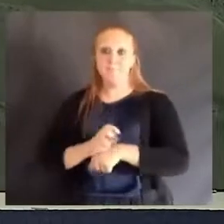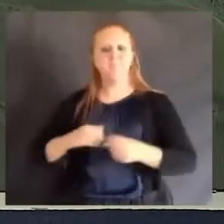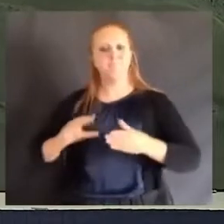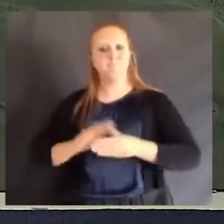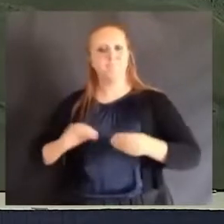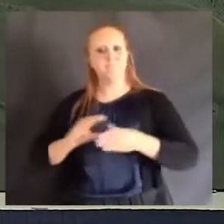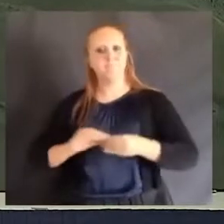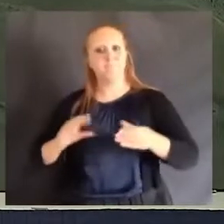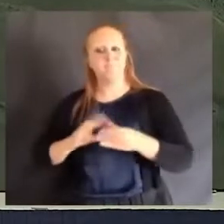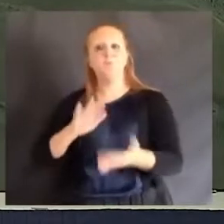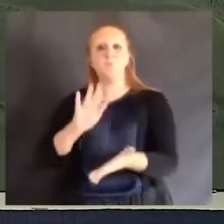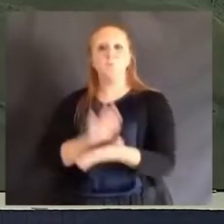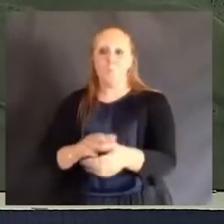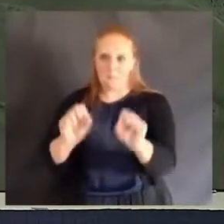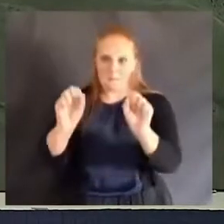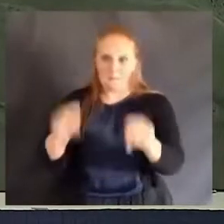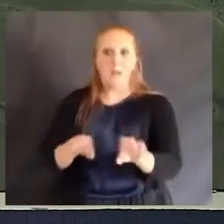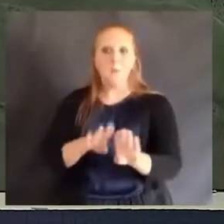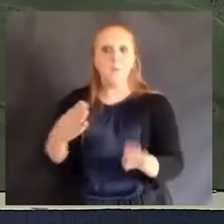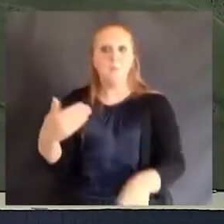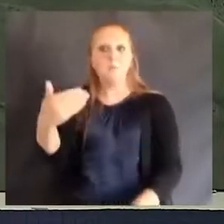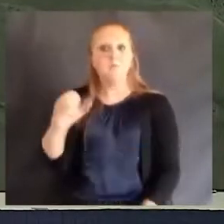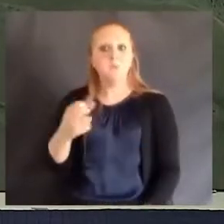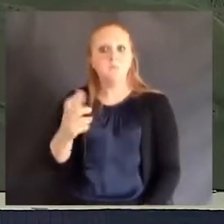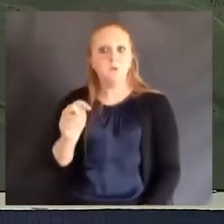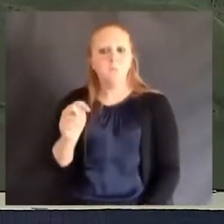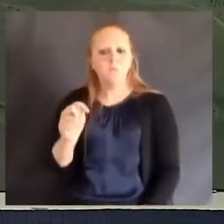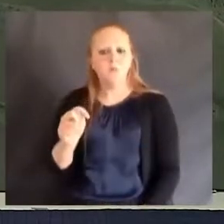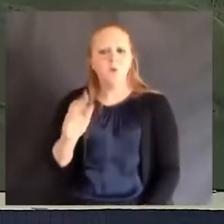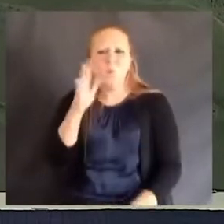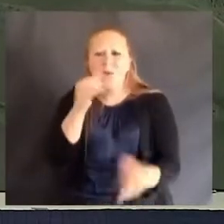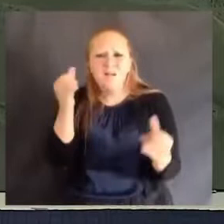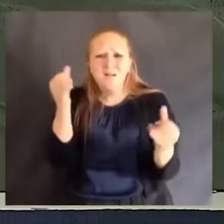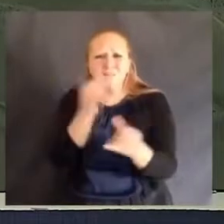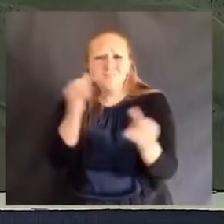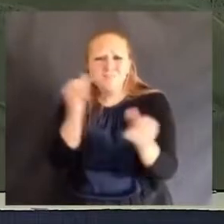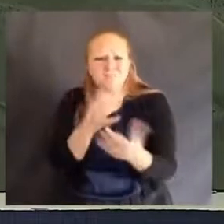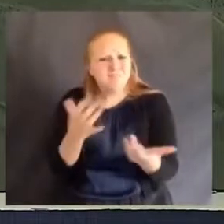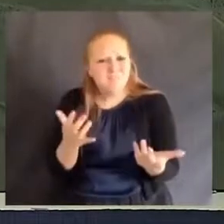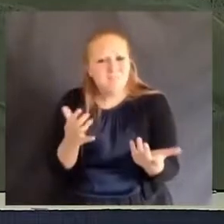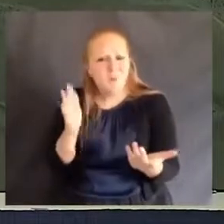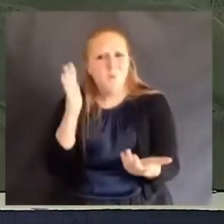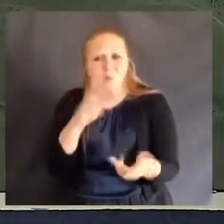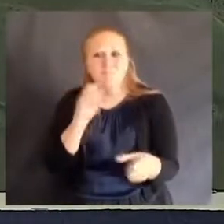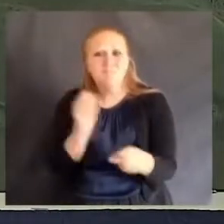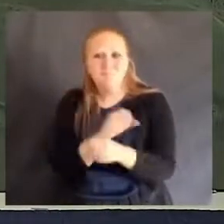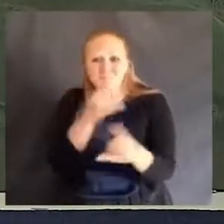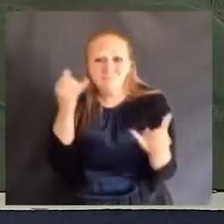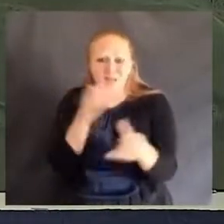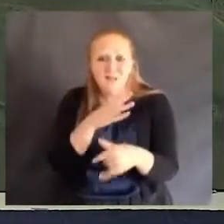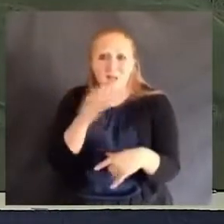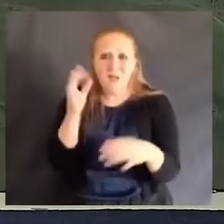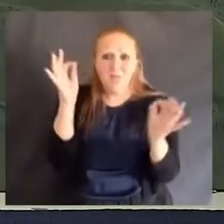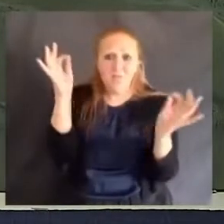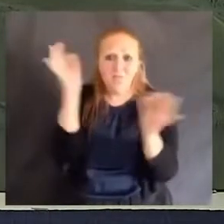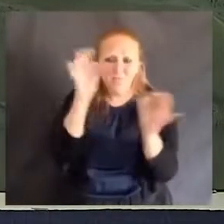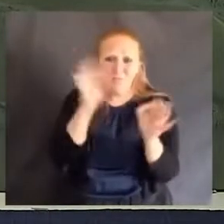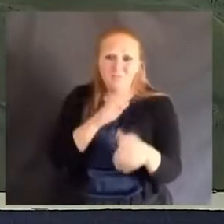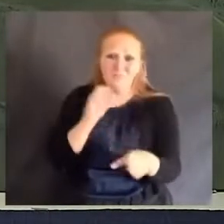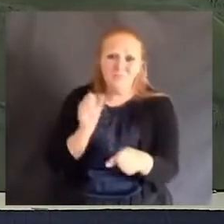school in September, that would be reckless and negligent of that person. It would be